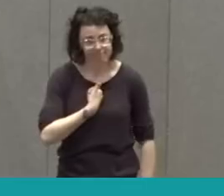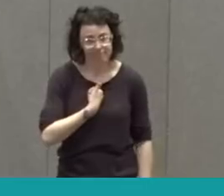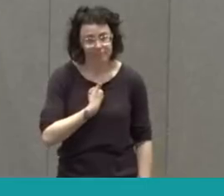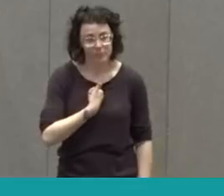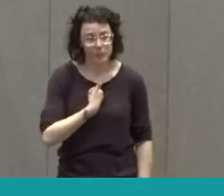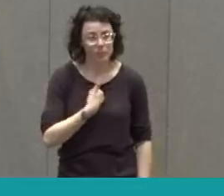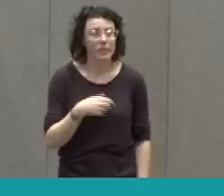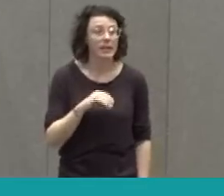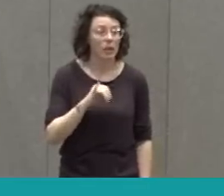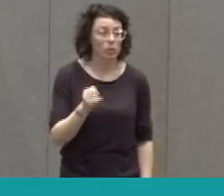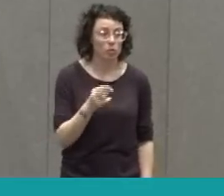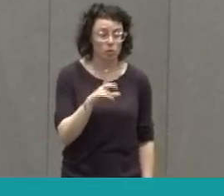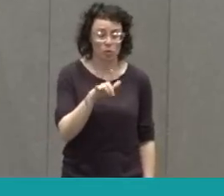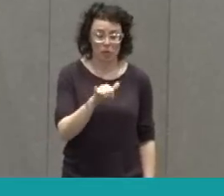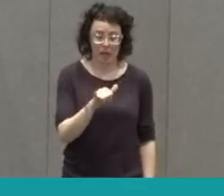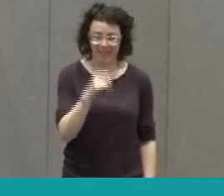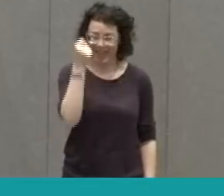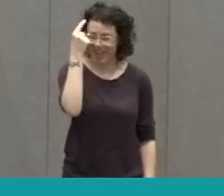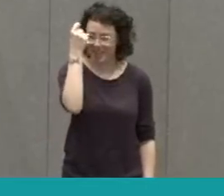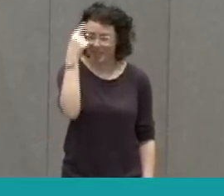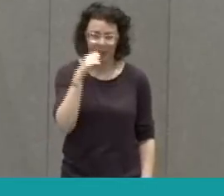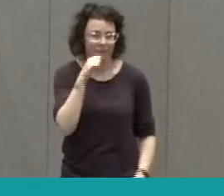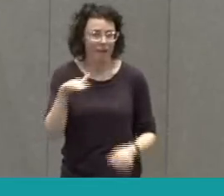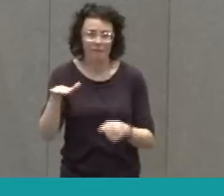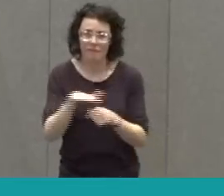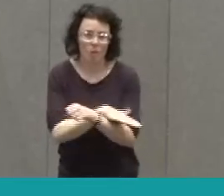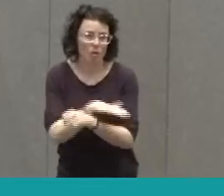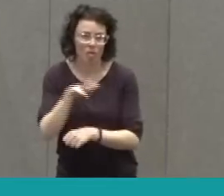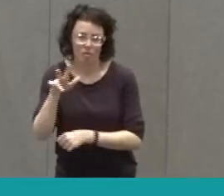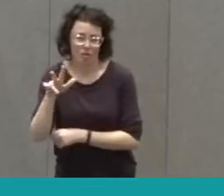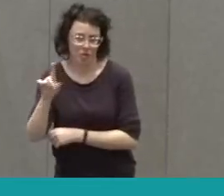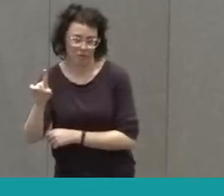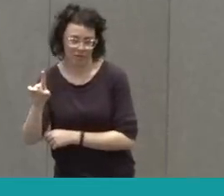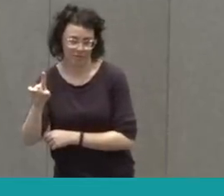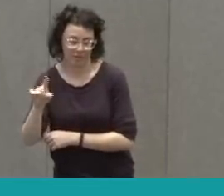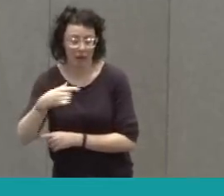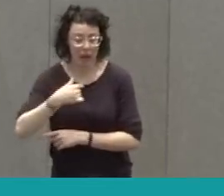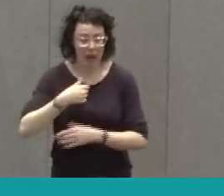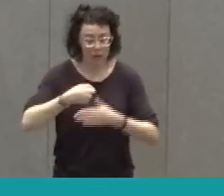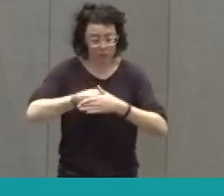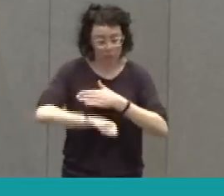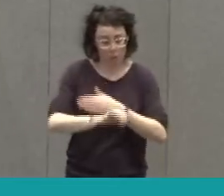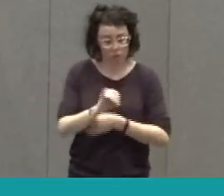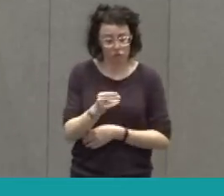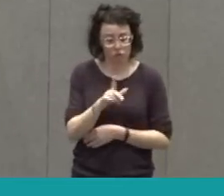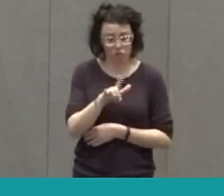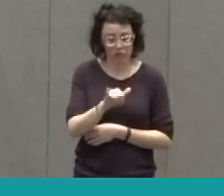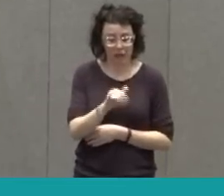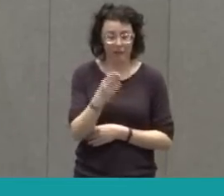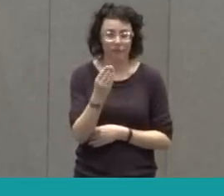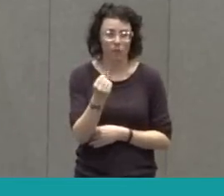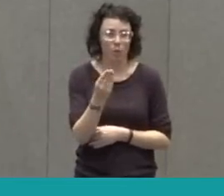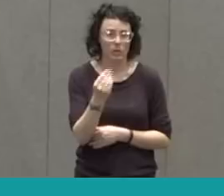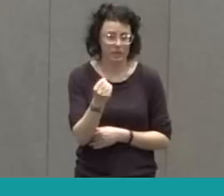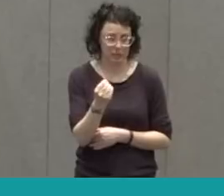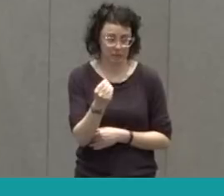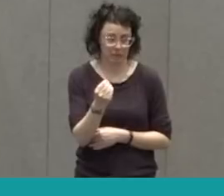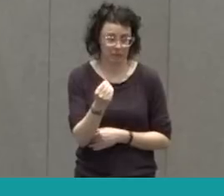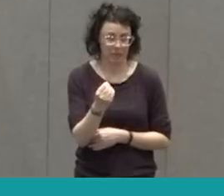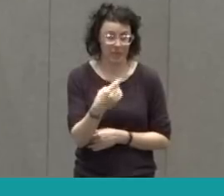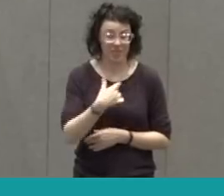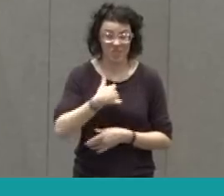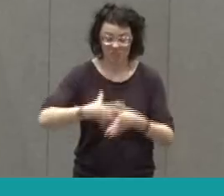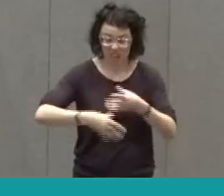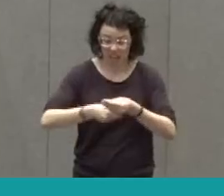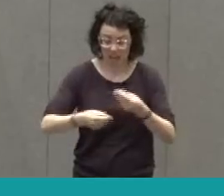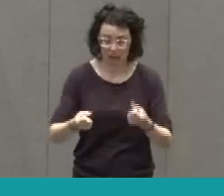because I was born on July 14th. So how many days do you think I would add in July? I'd add in 14.